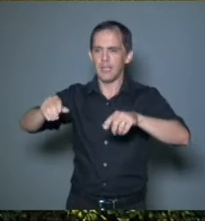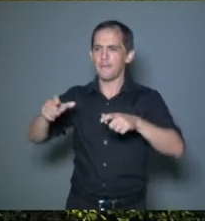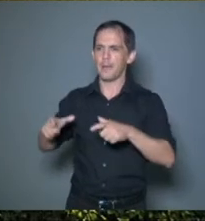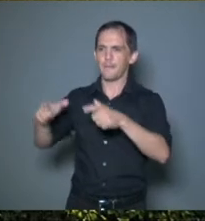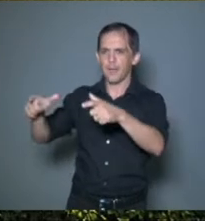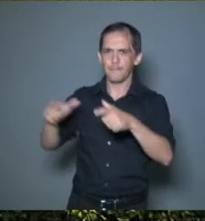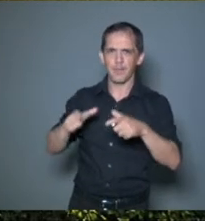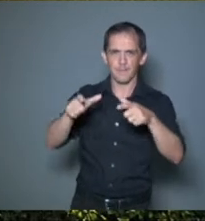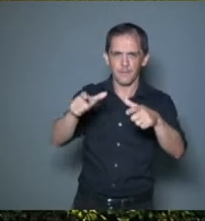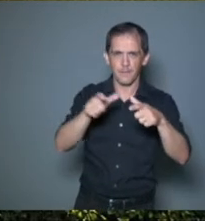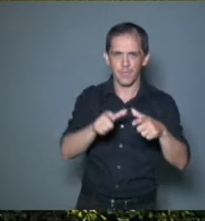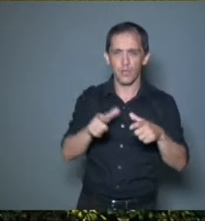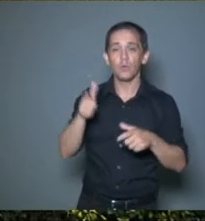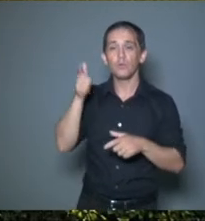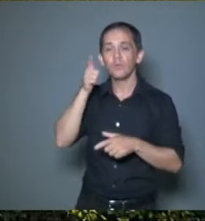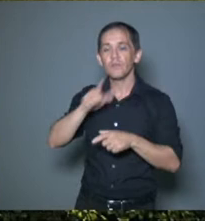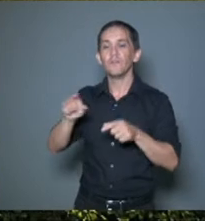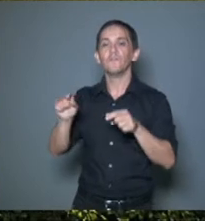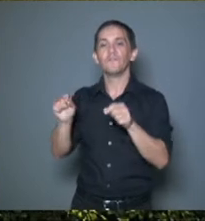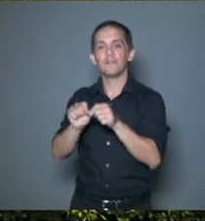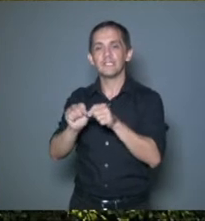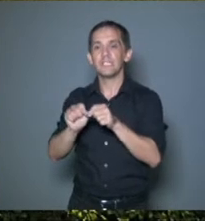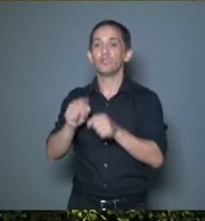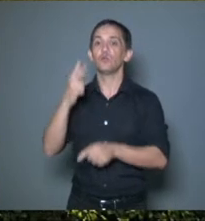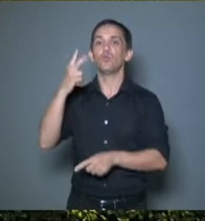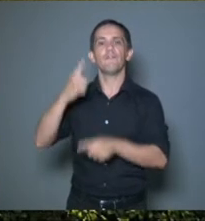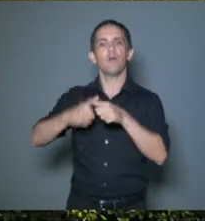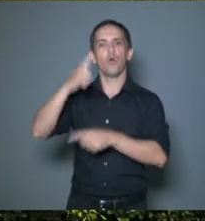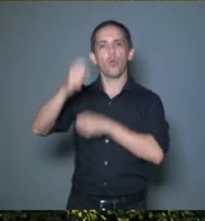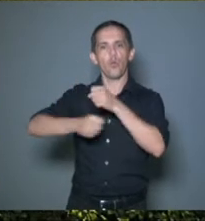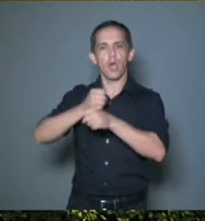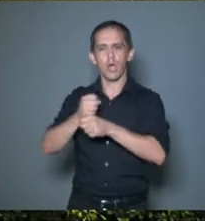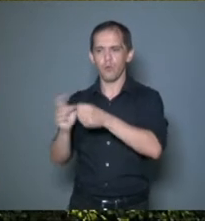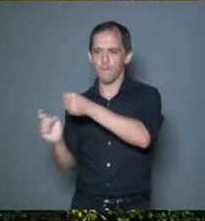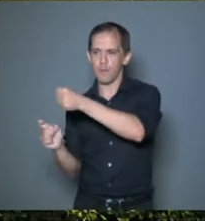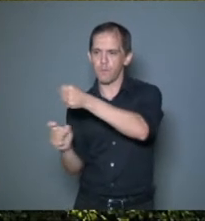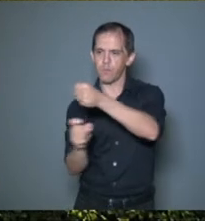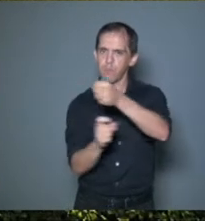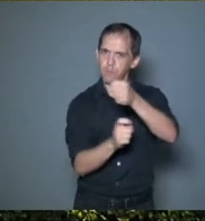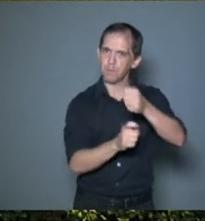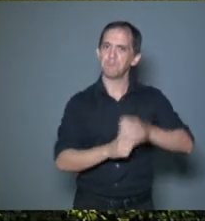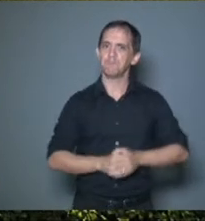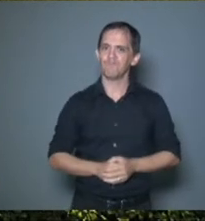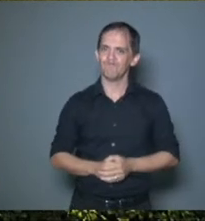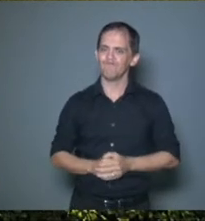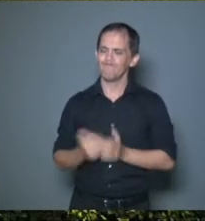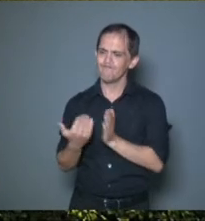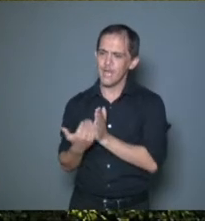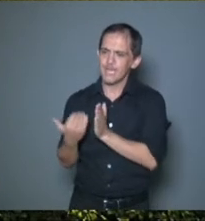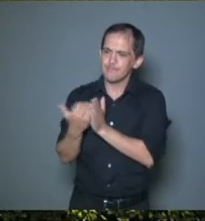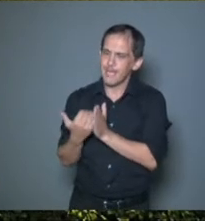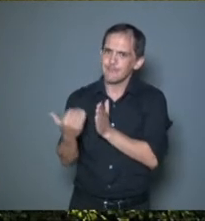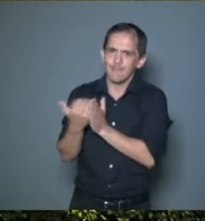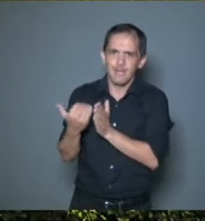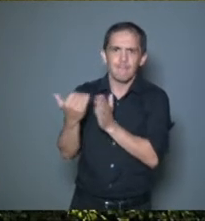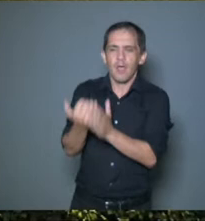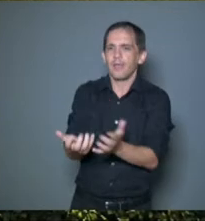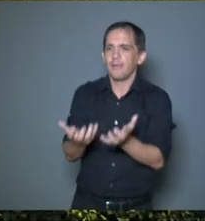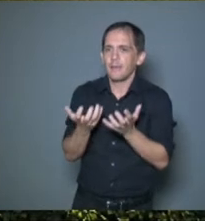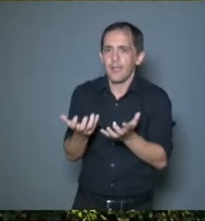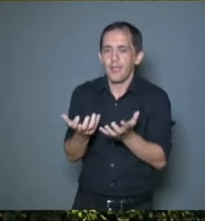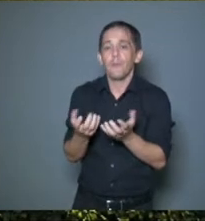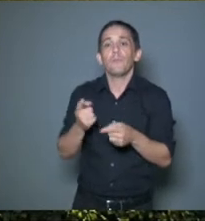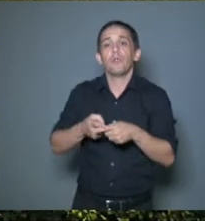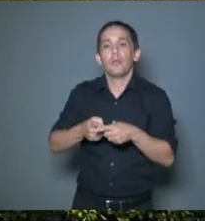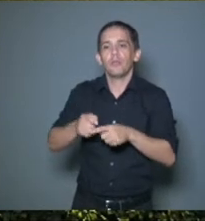of the land where we operate, we can have a second crop, but we are intensifying that as much as we